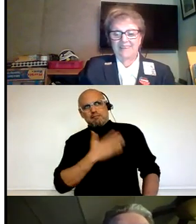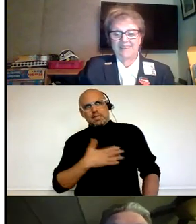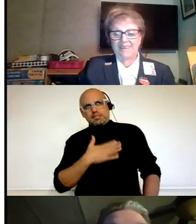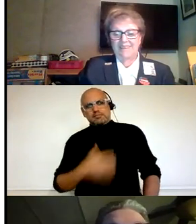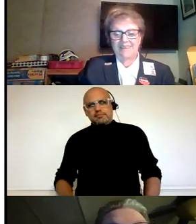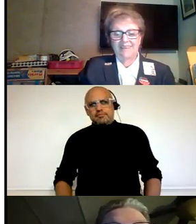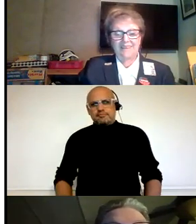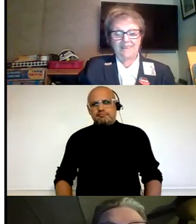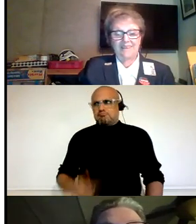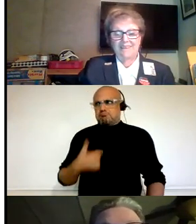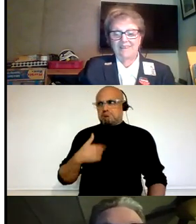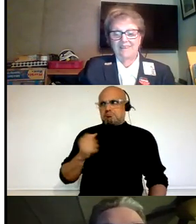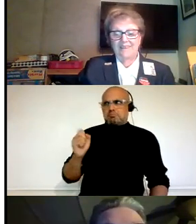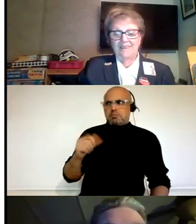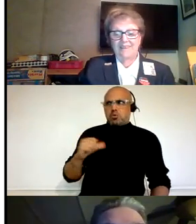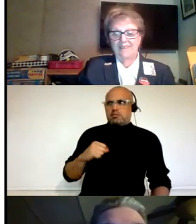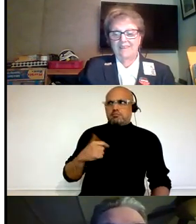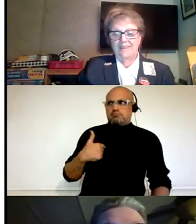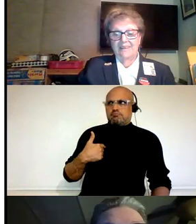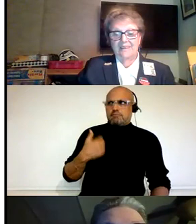I'm good.